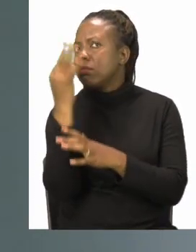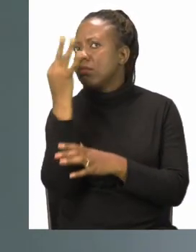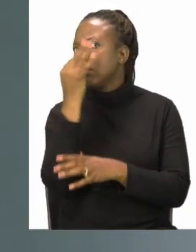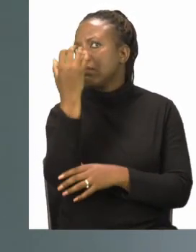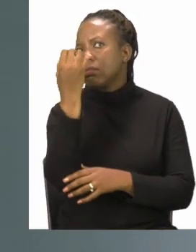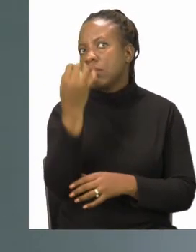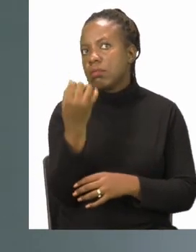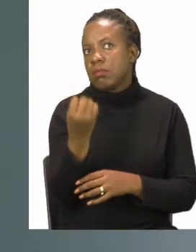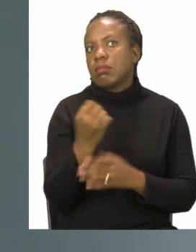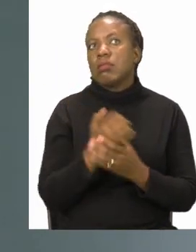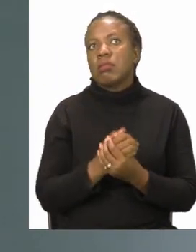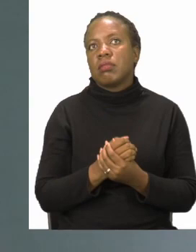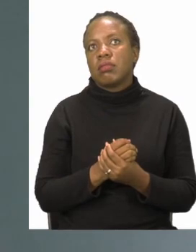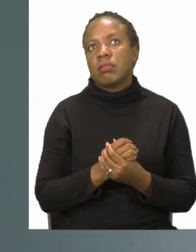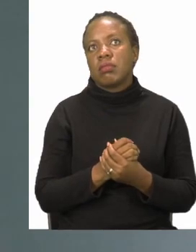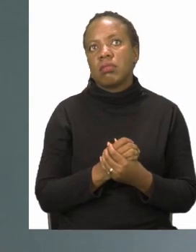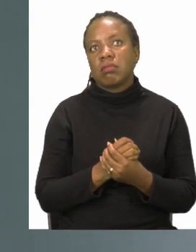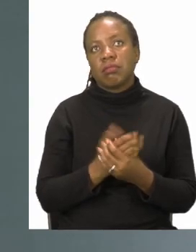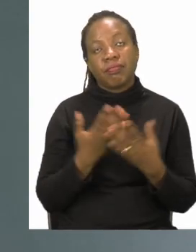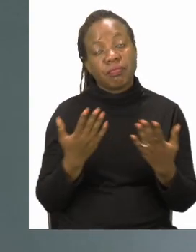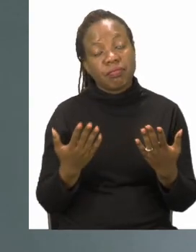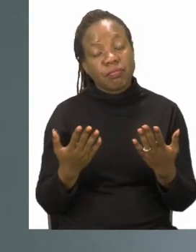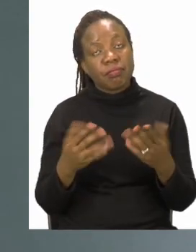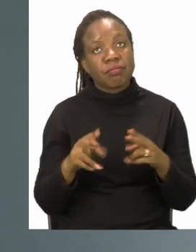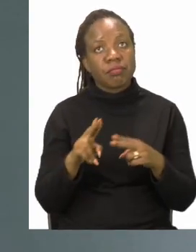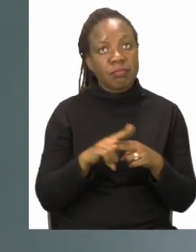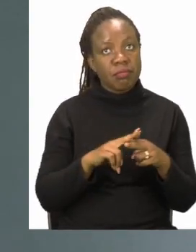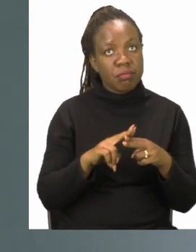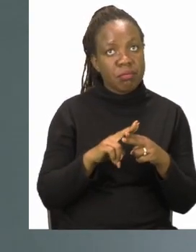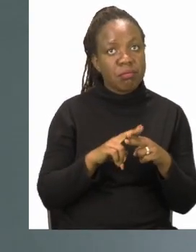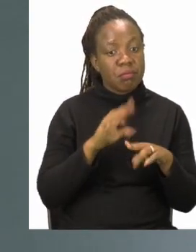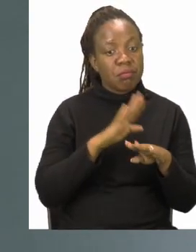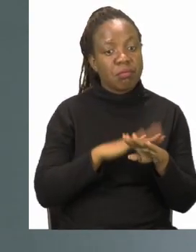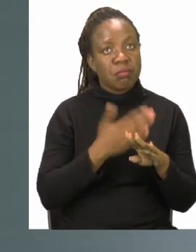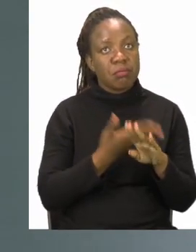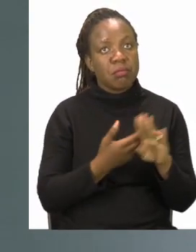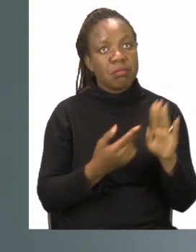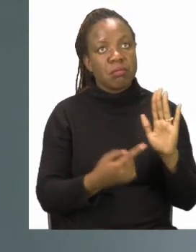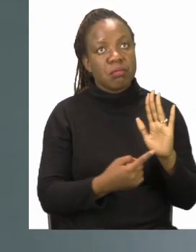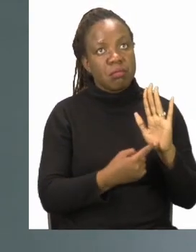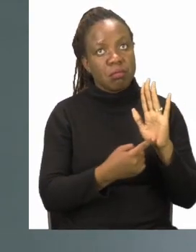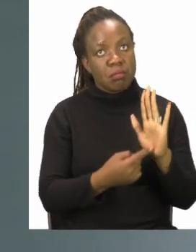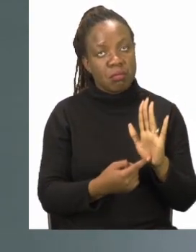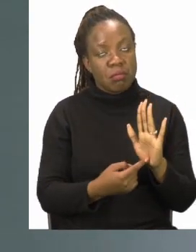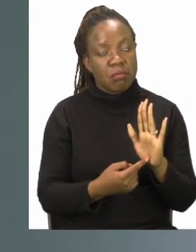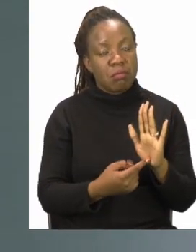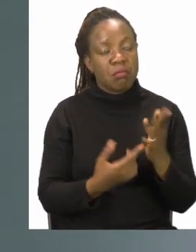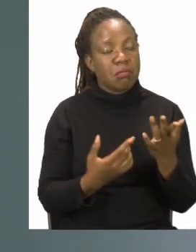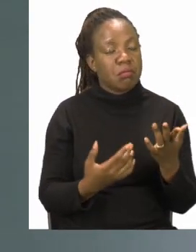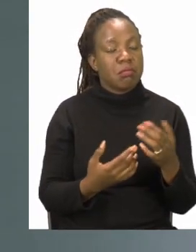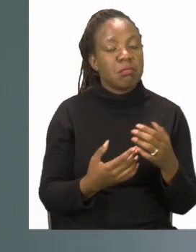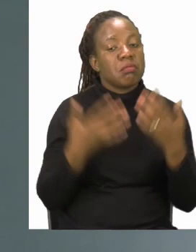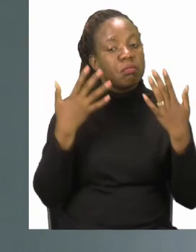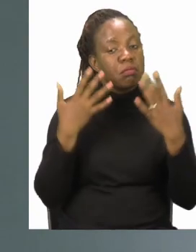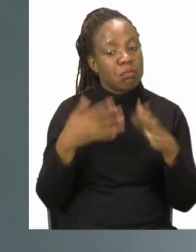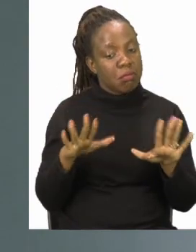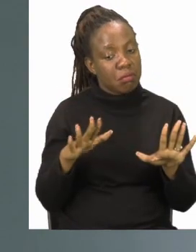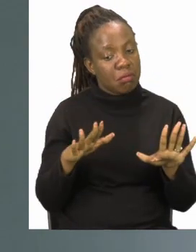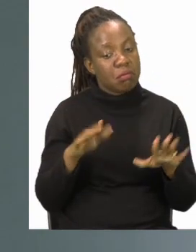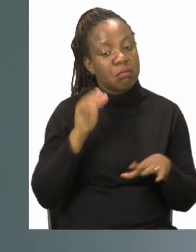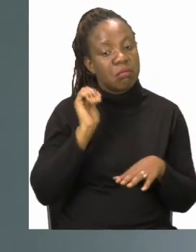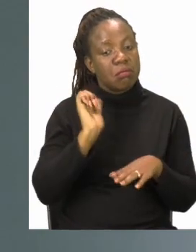everyone, you can use this example to complete the rest of your